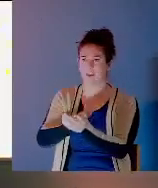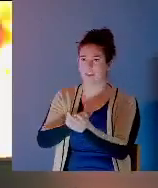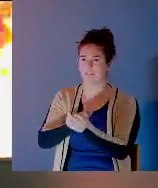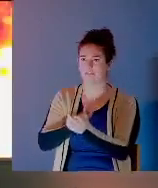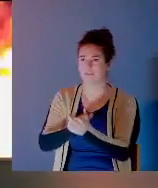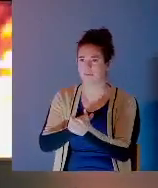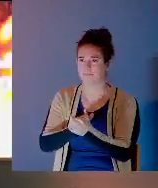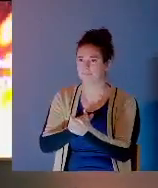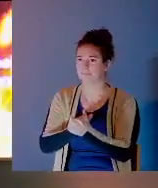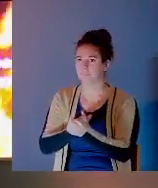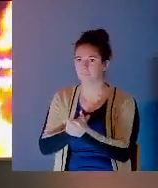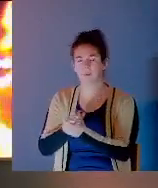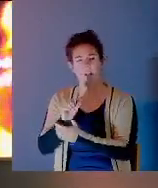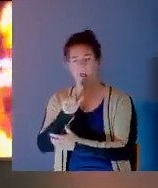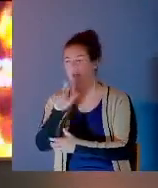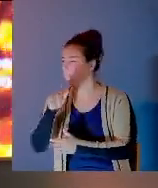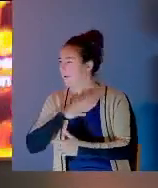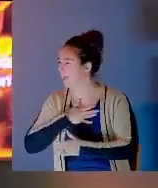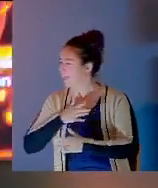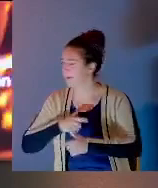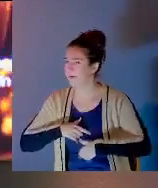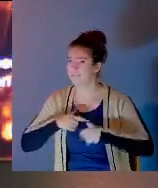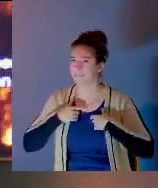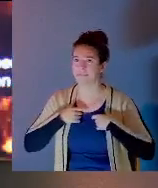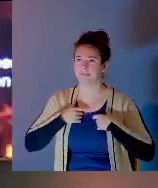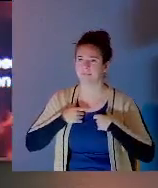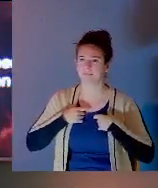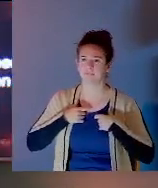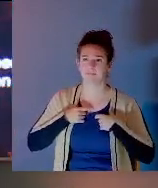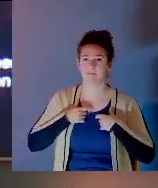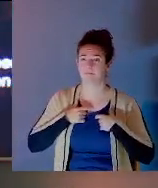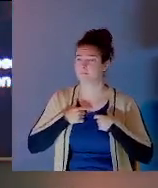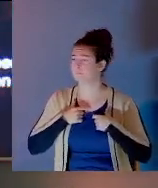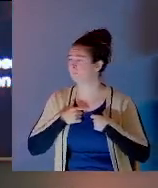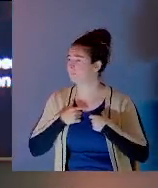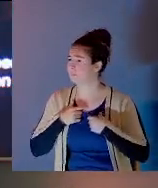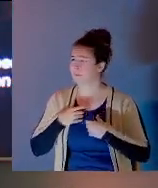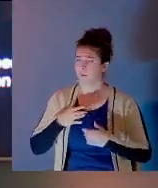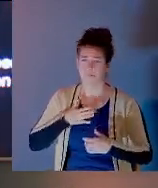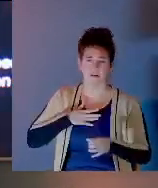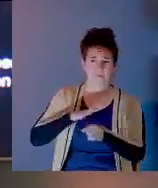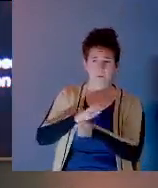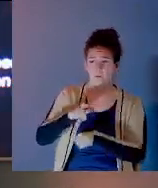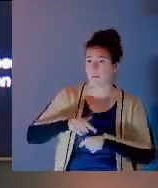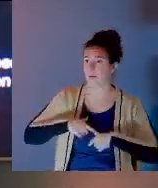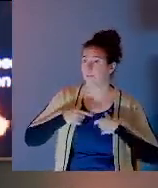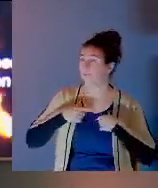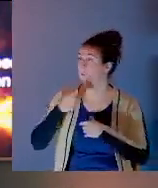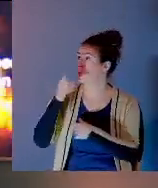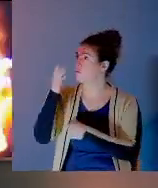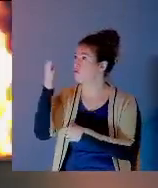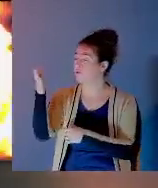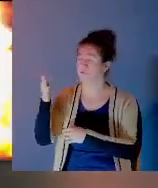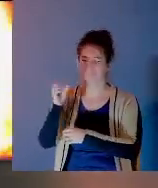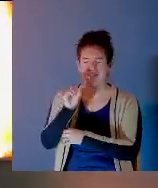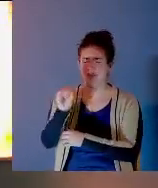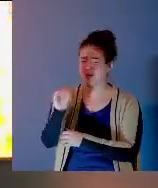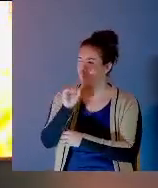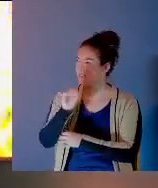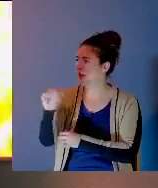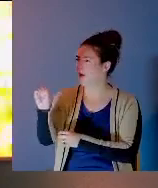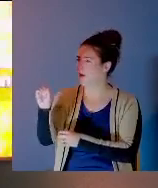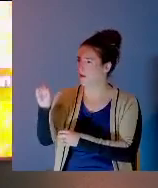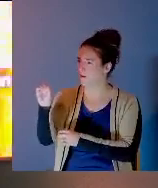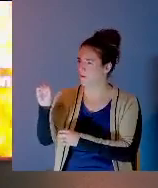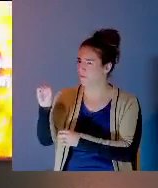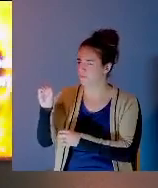faithful. All my life, all my life you have been so, so